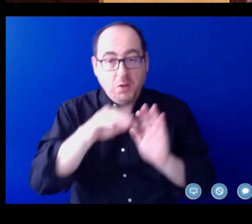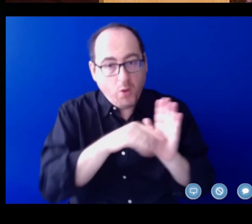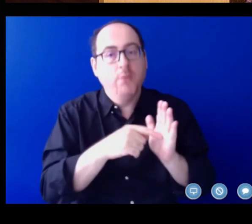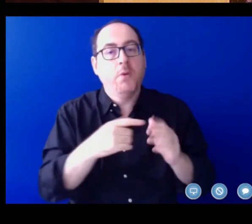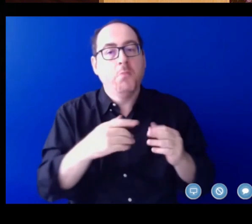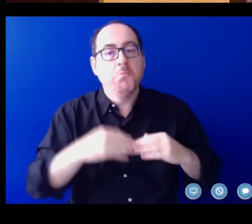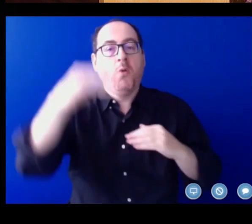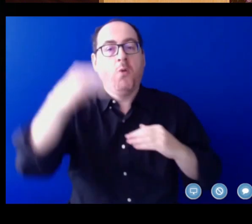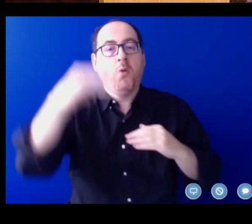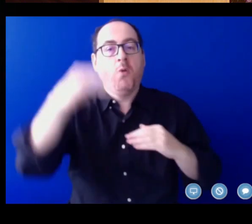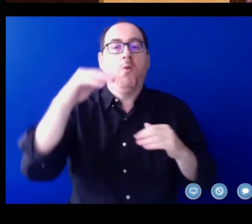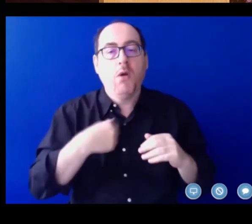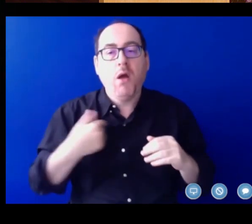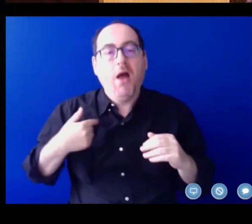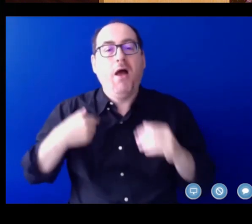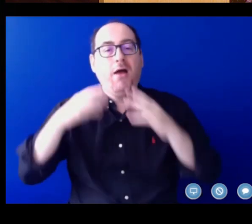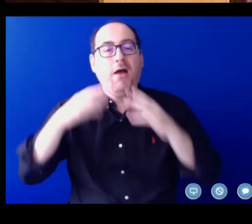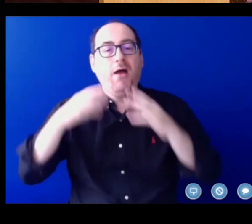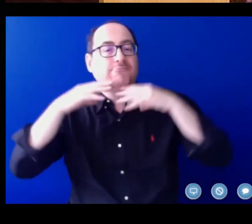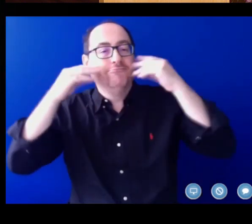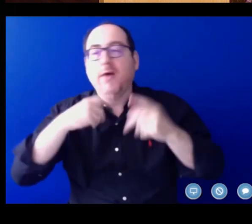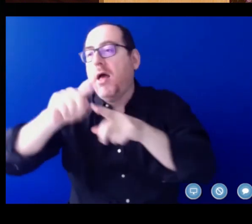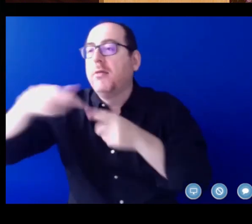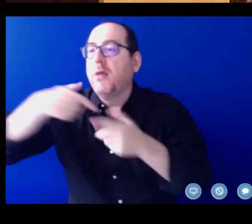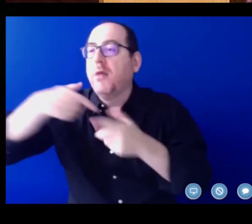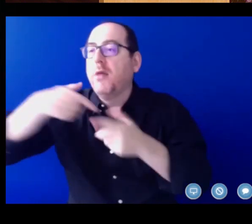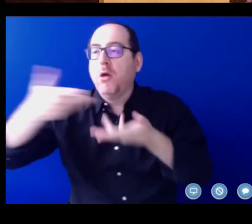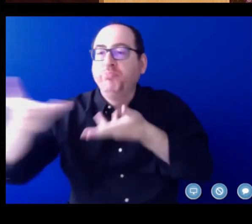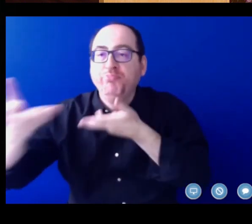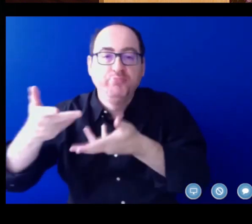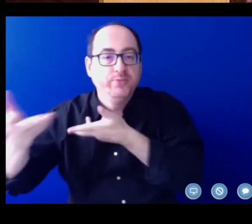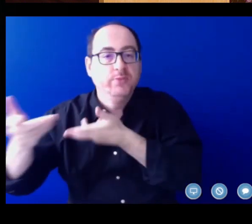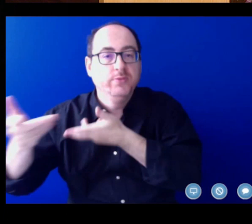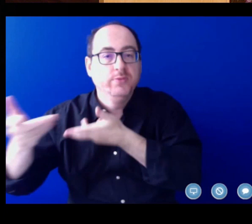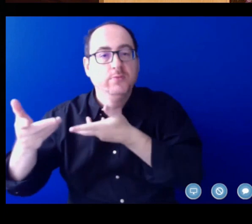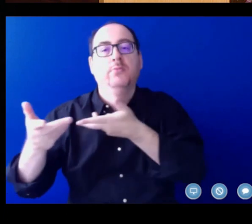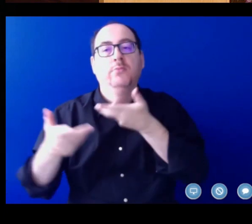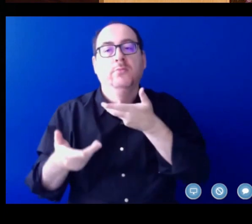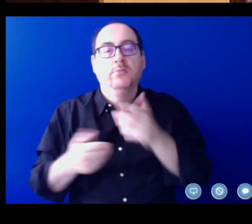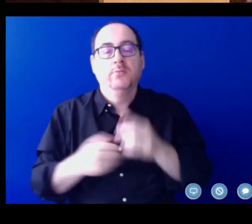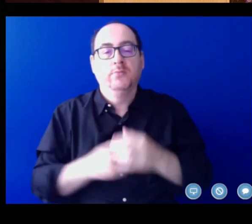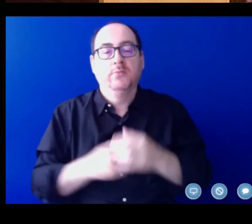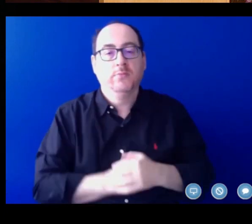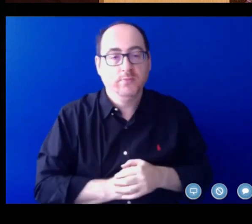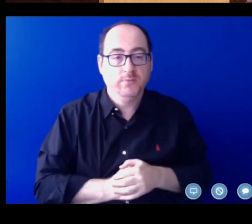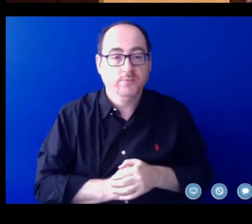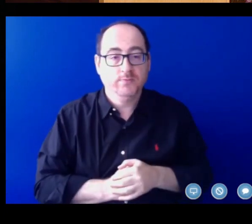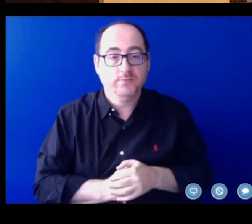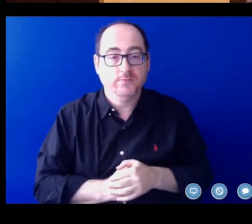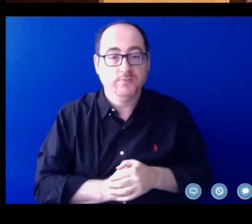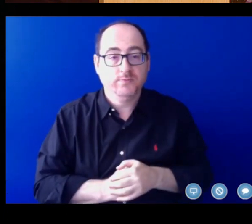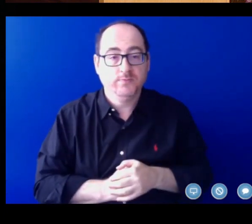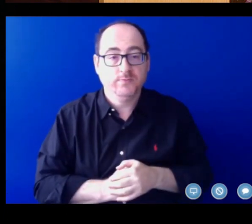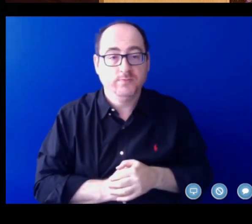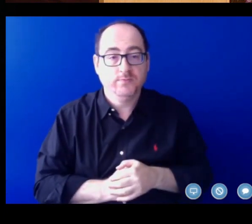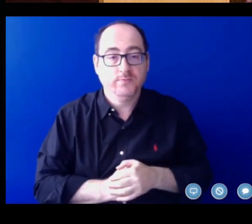than the school classes. We feel like when we go to the UCAN2 class, we are friendlier than the English class. Another said,